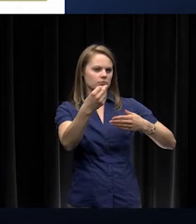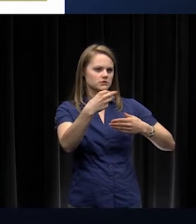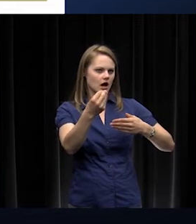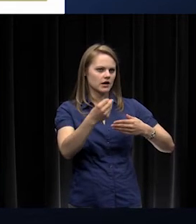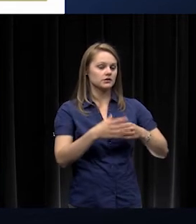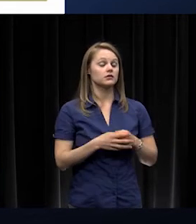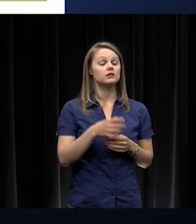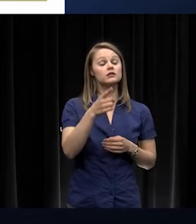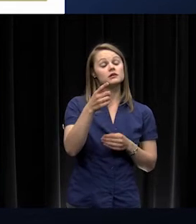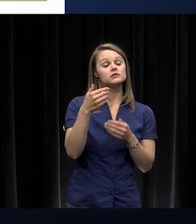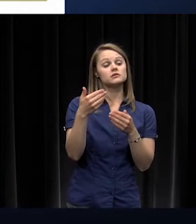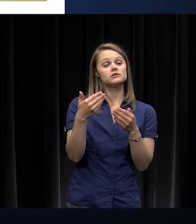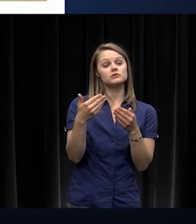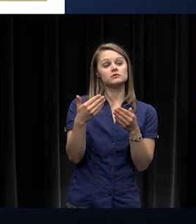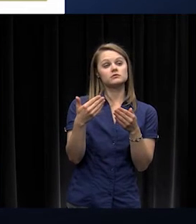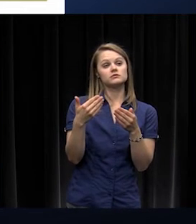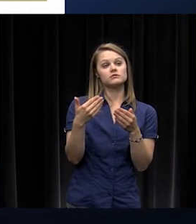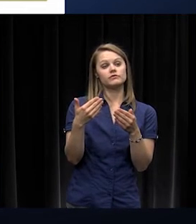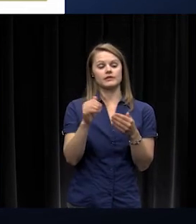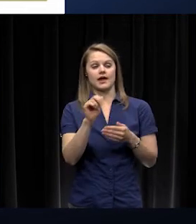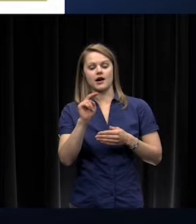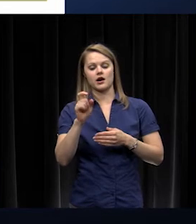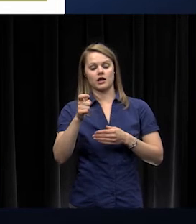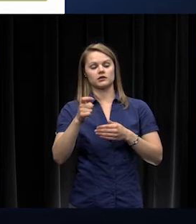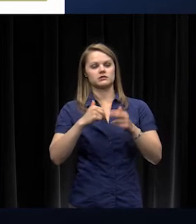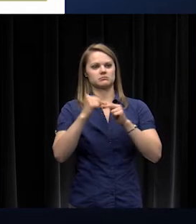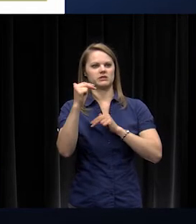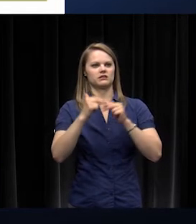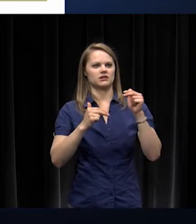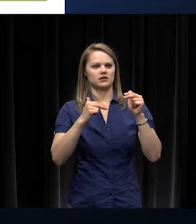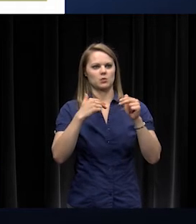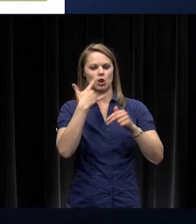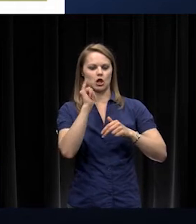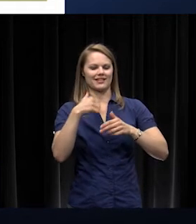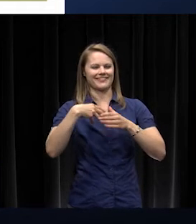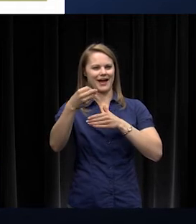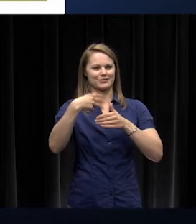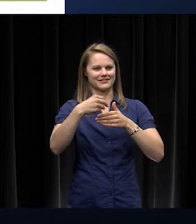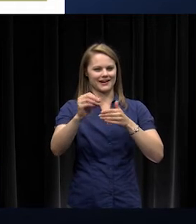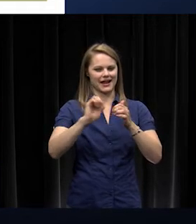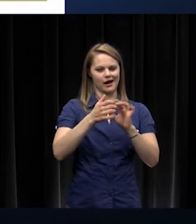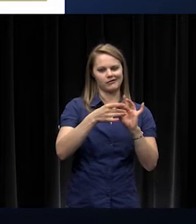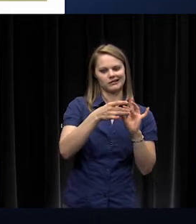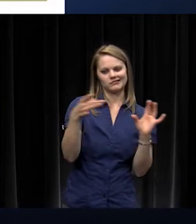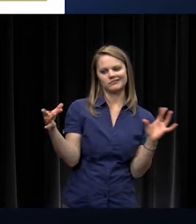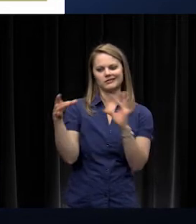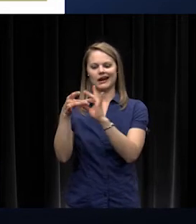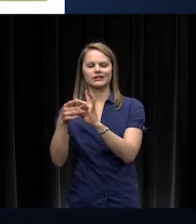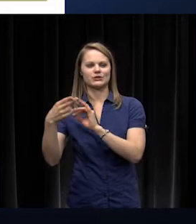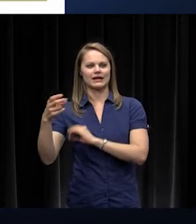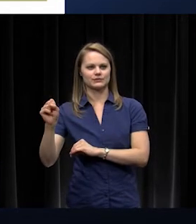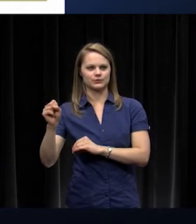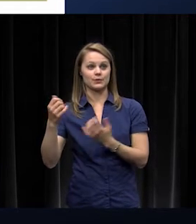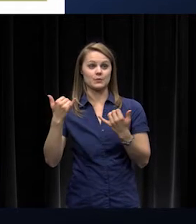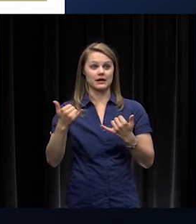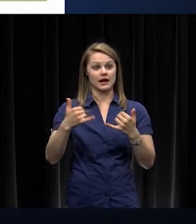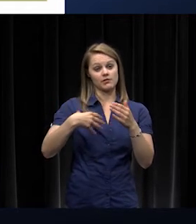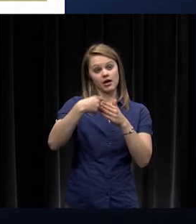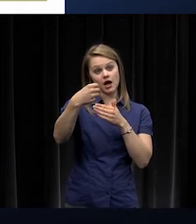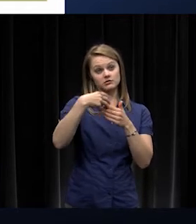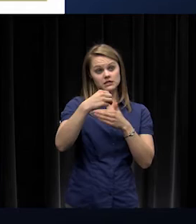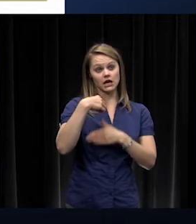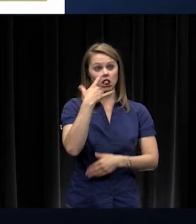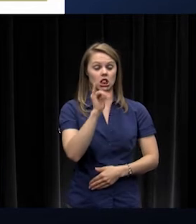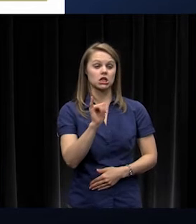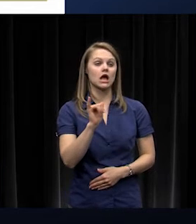or reskinning of the annex is going to look like and how it ties into the high school. Currently right now, the skin is a terracotta, which is similar